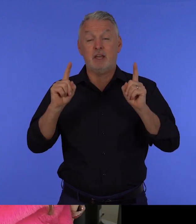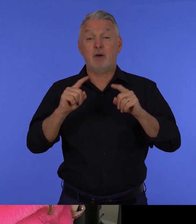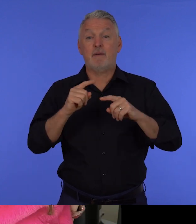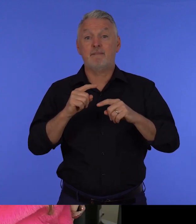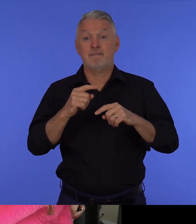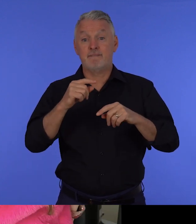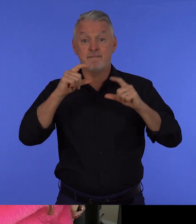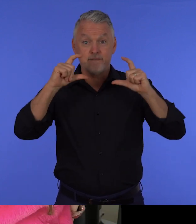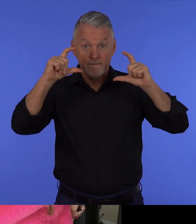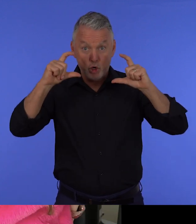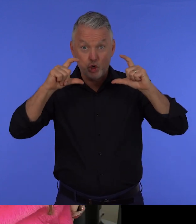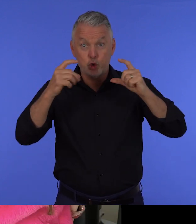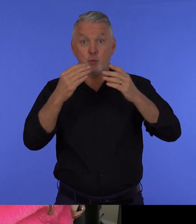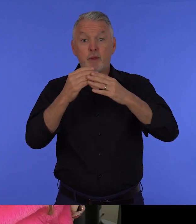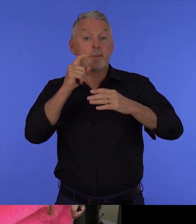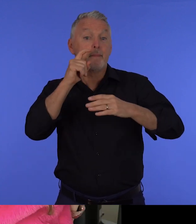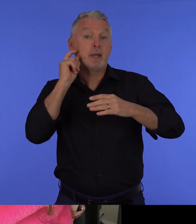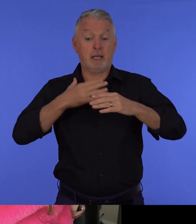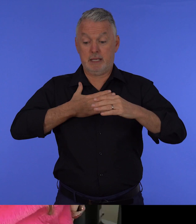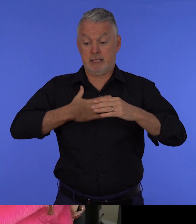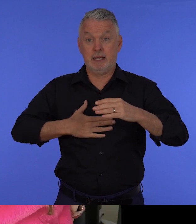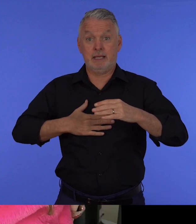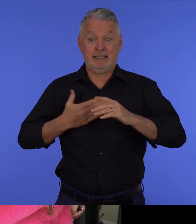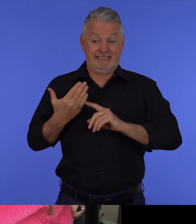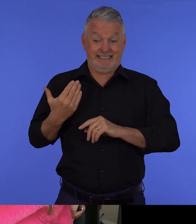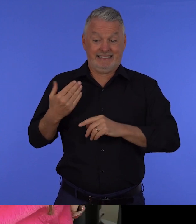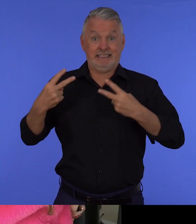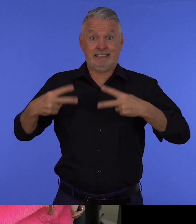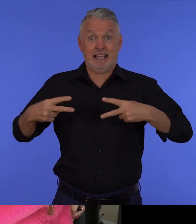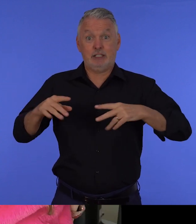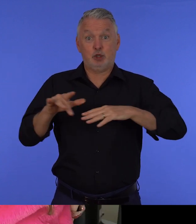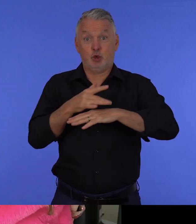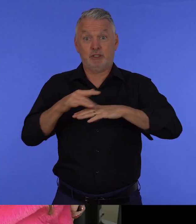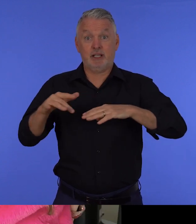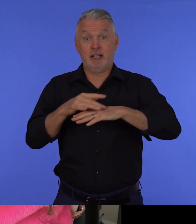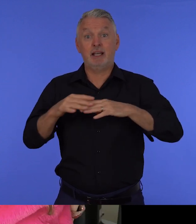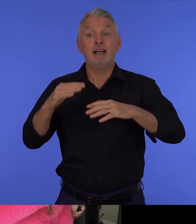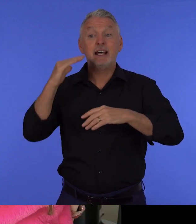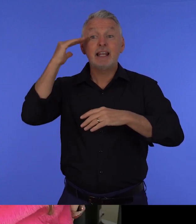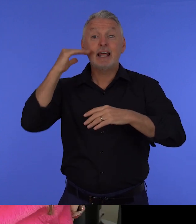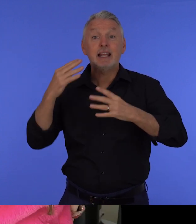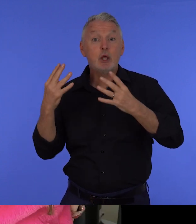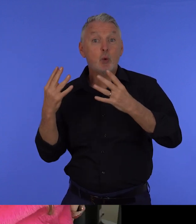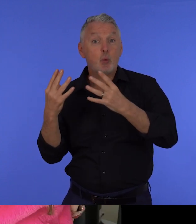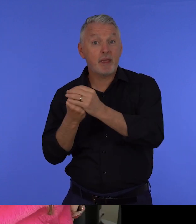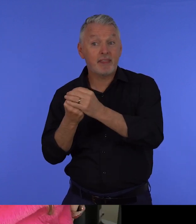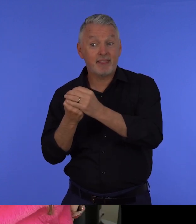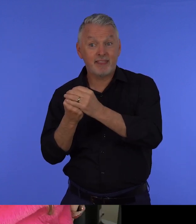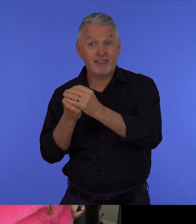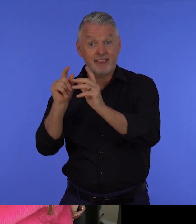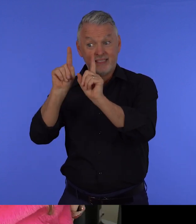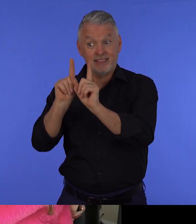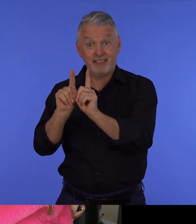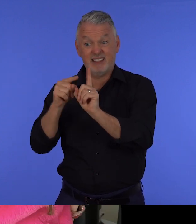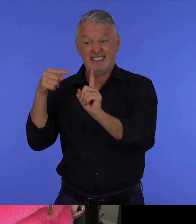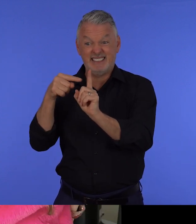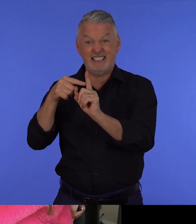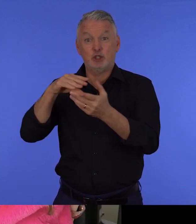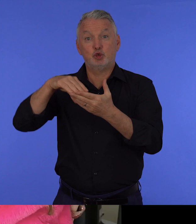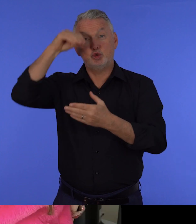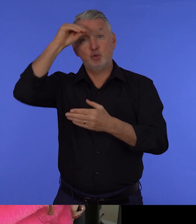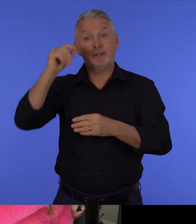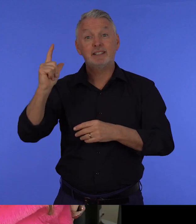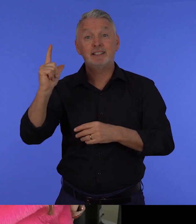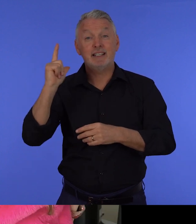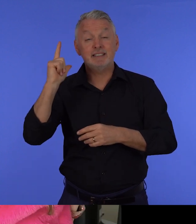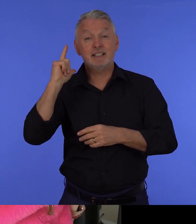time. And the photo on the right is her last dance concert at the end of last year. And this lovely young lady